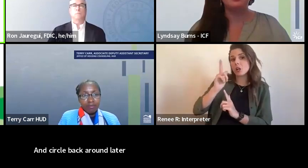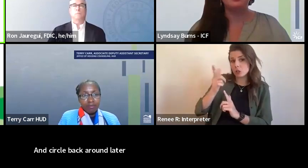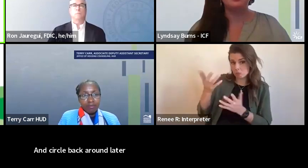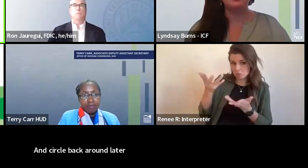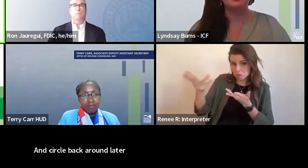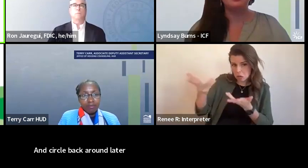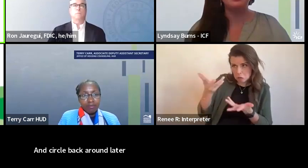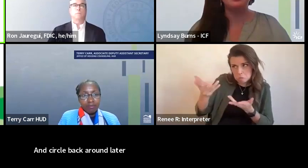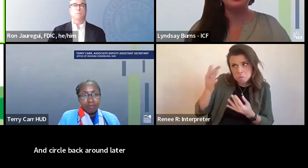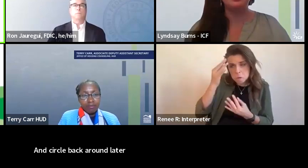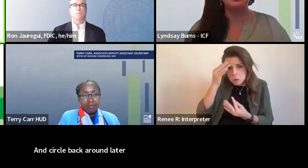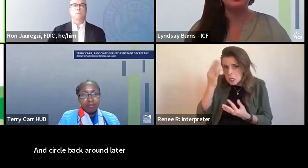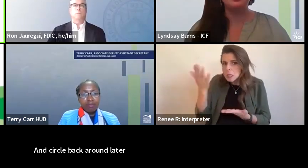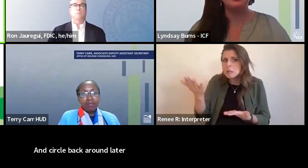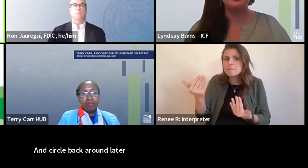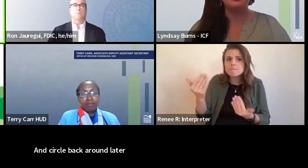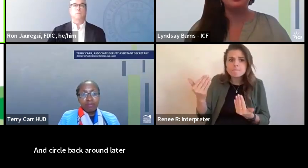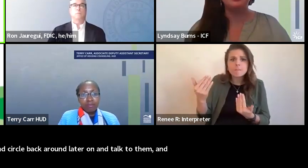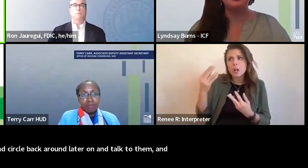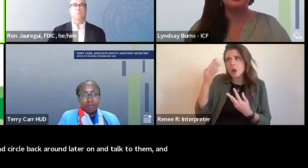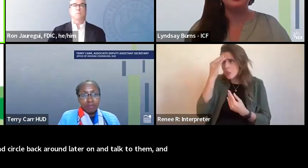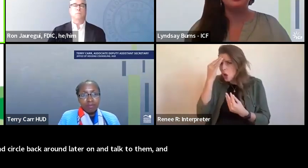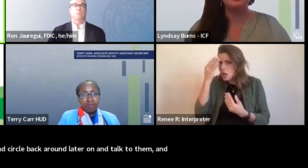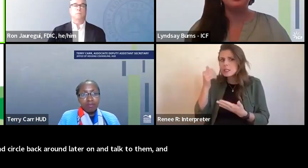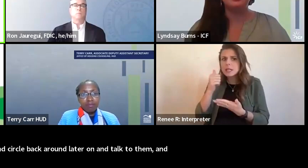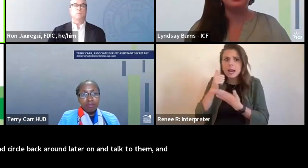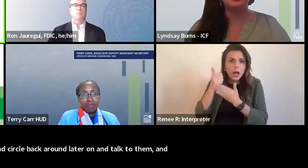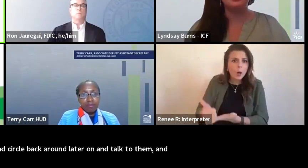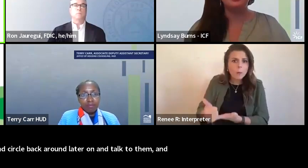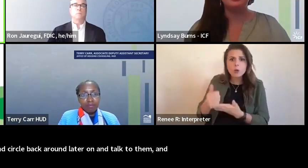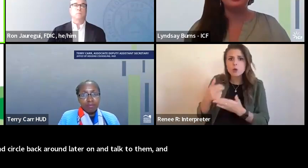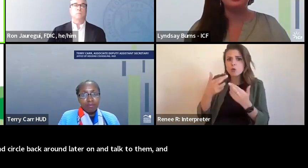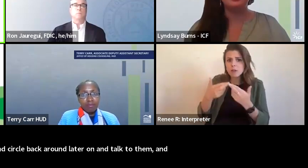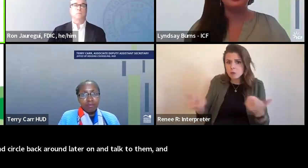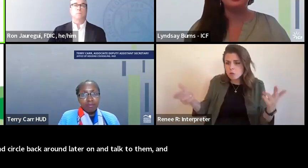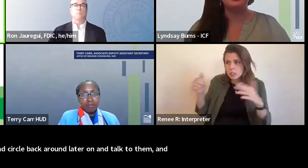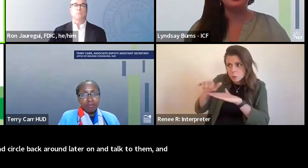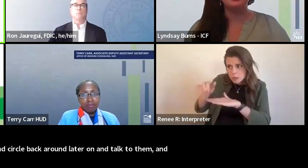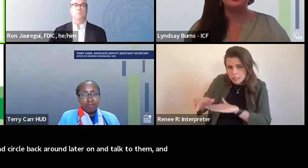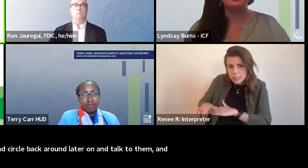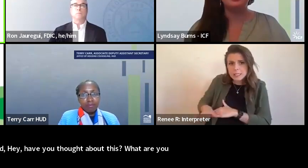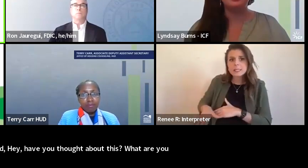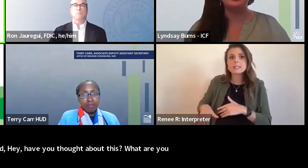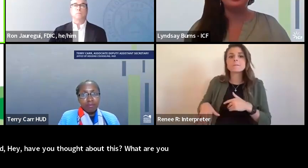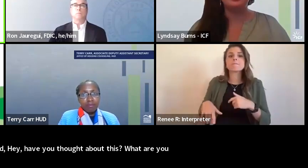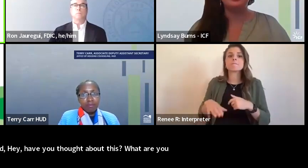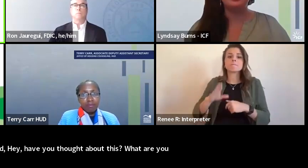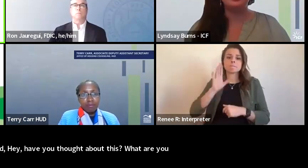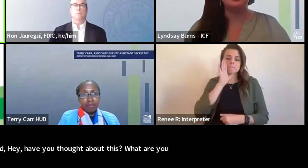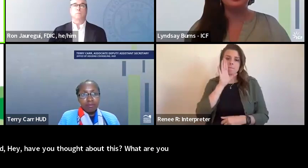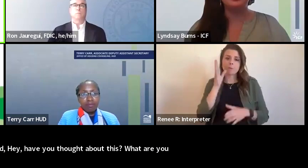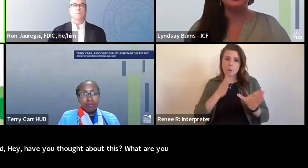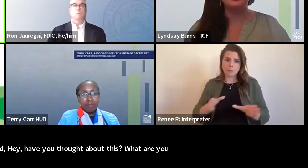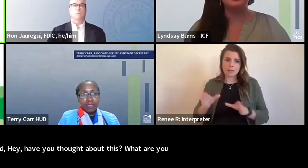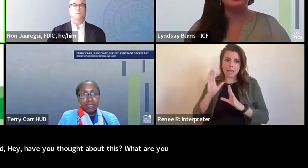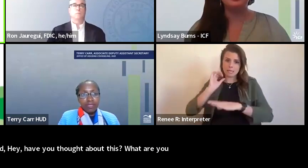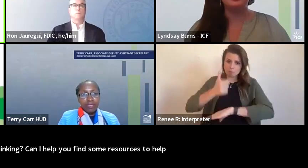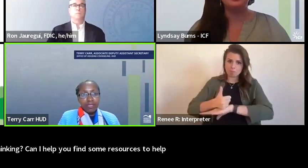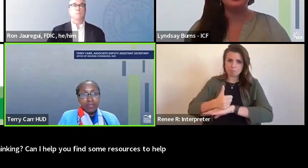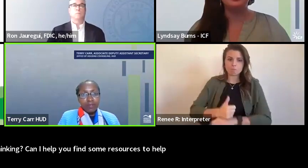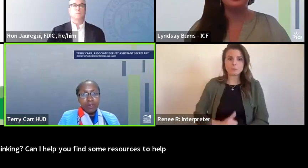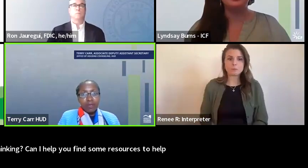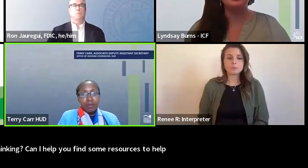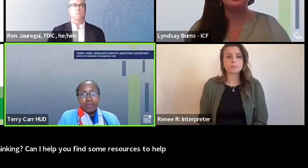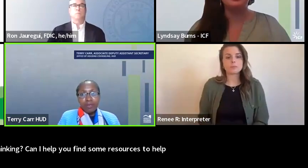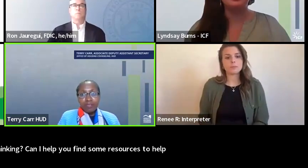thought about this? What are you thinking? Can I help you find some resources to help you put a plan in place?